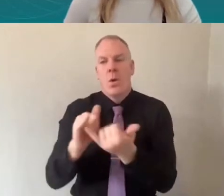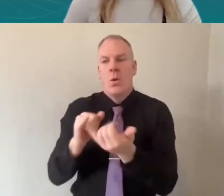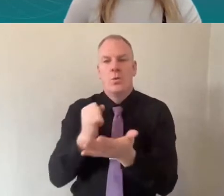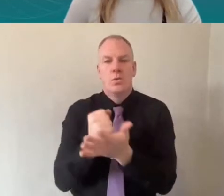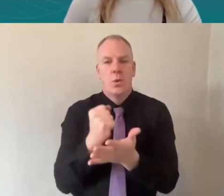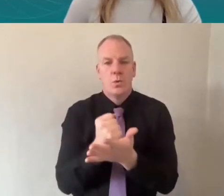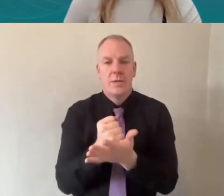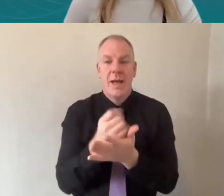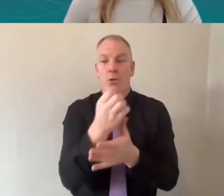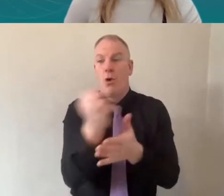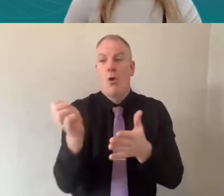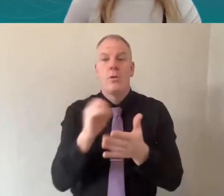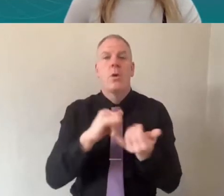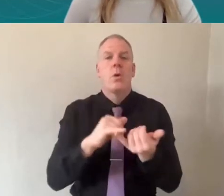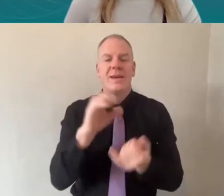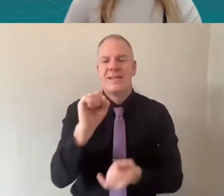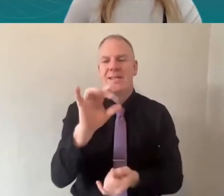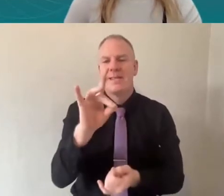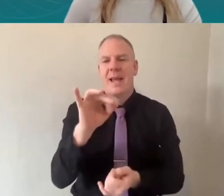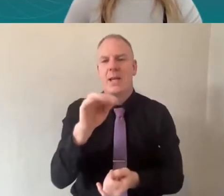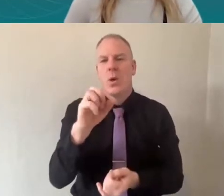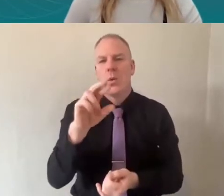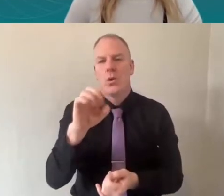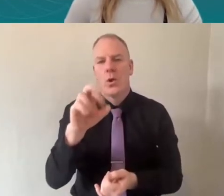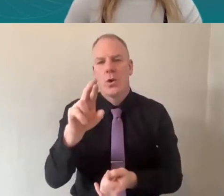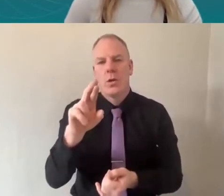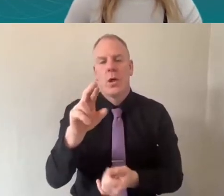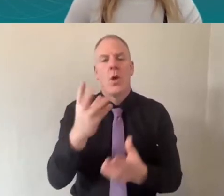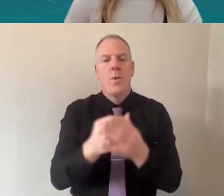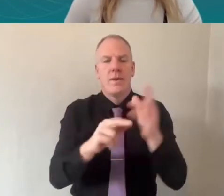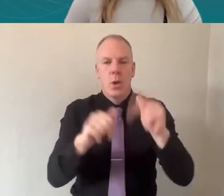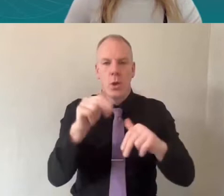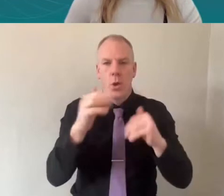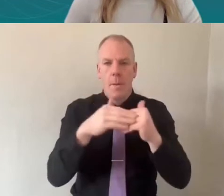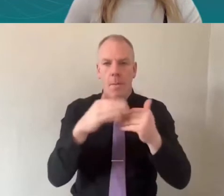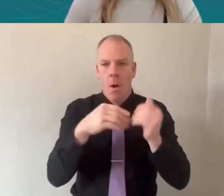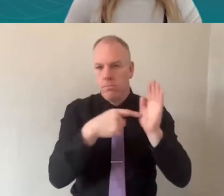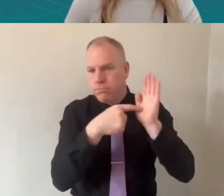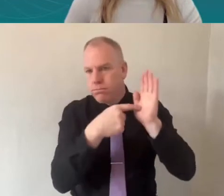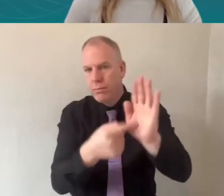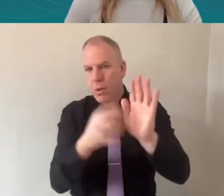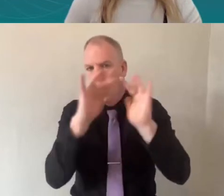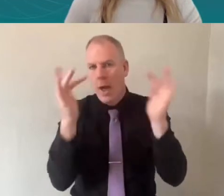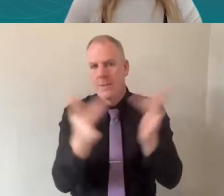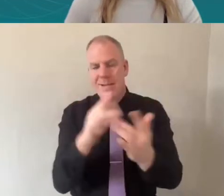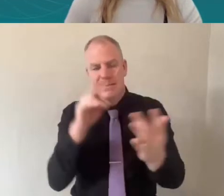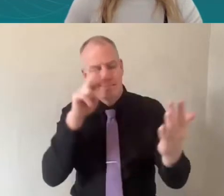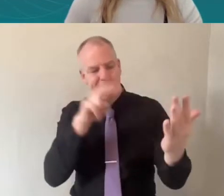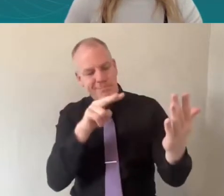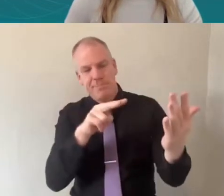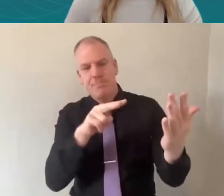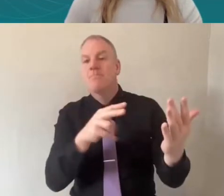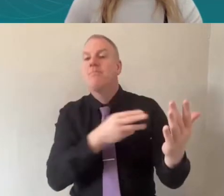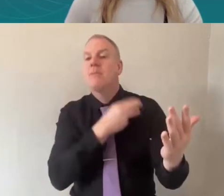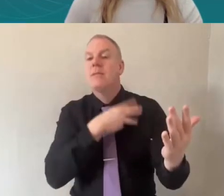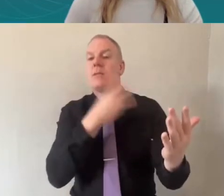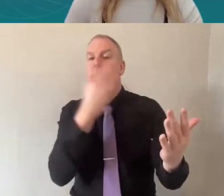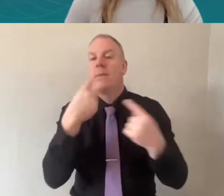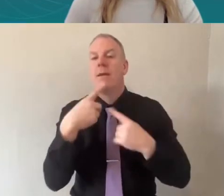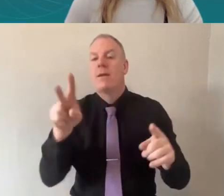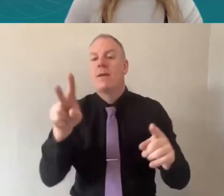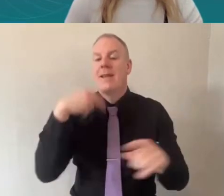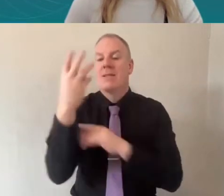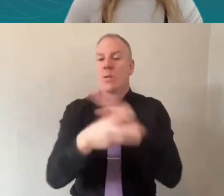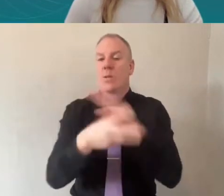other stakeholders through a new and more outwardly focused QQI website, which I'm pleased to say will be launched next